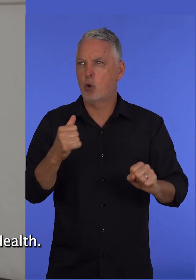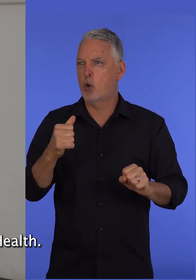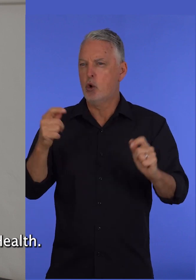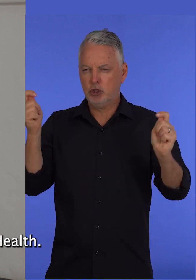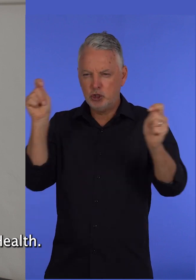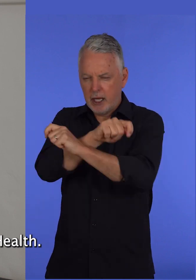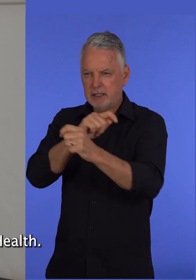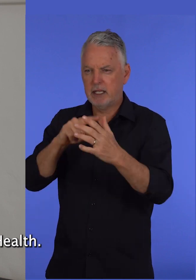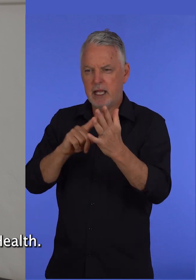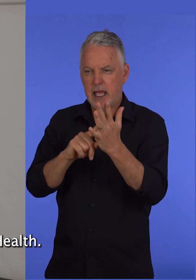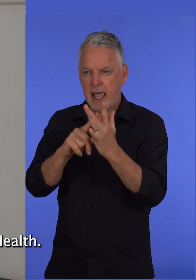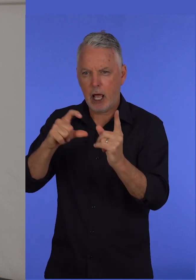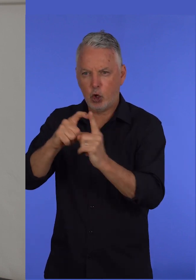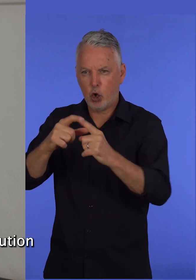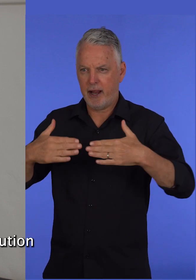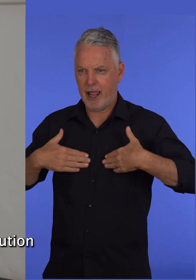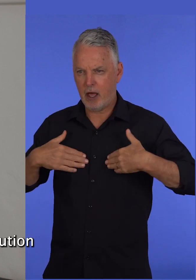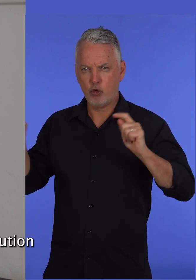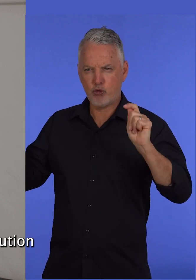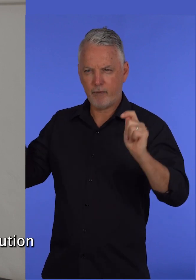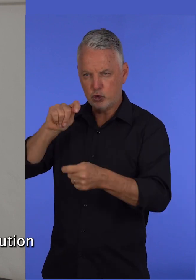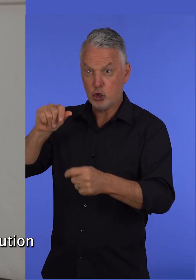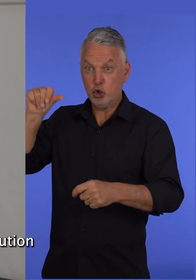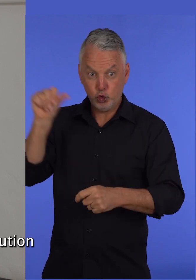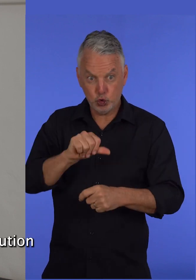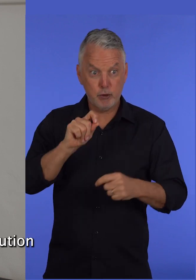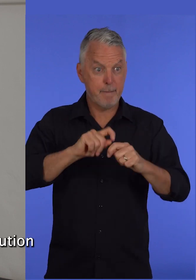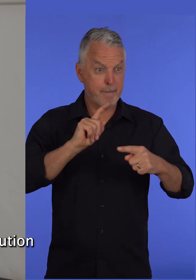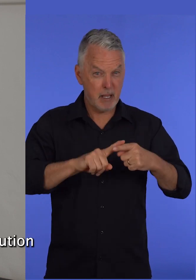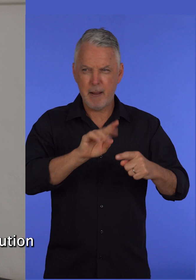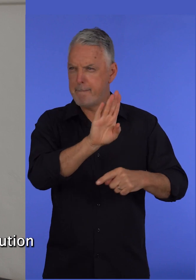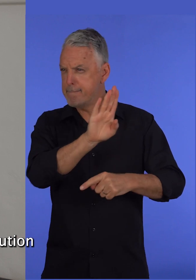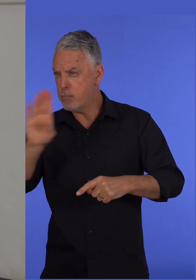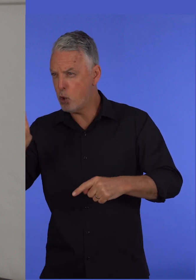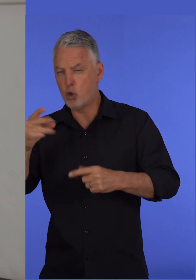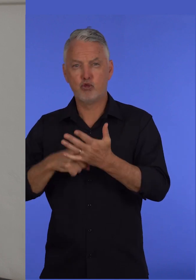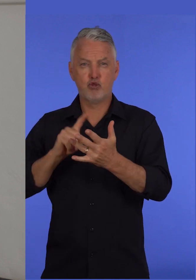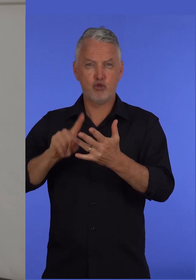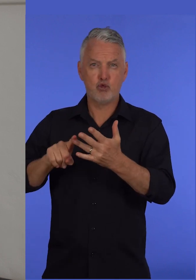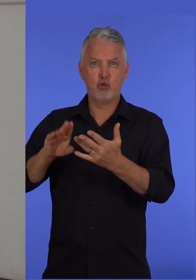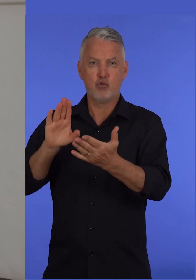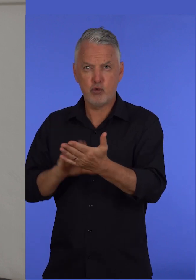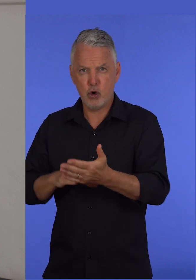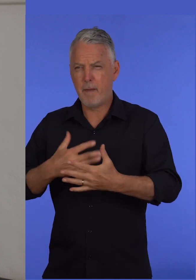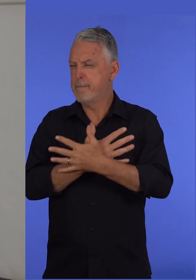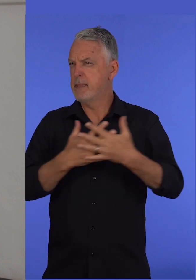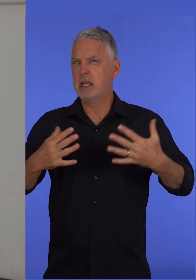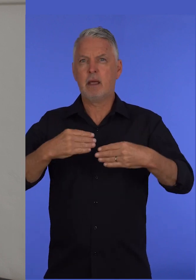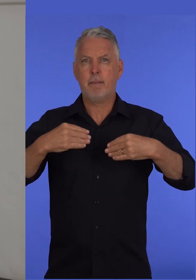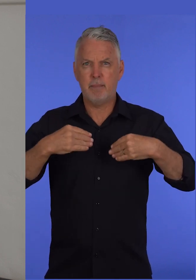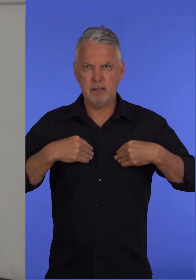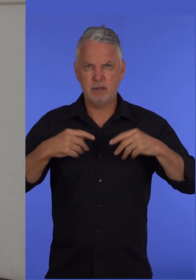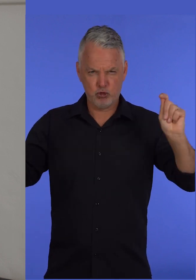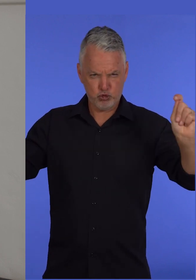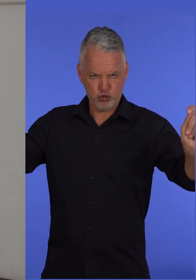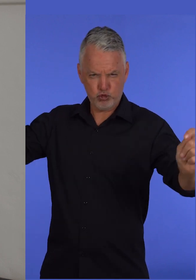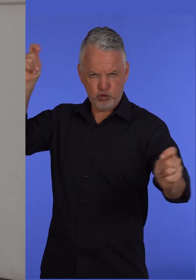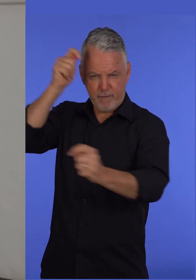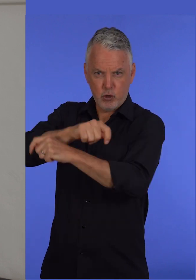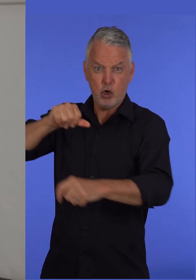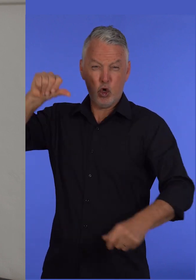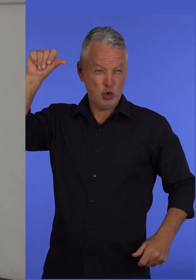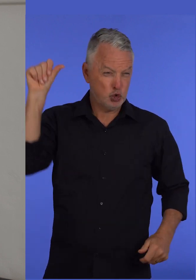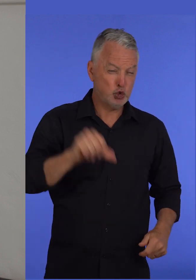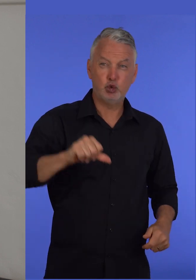revolution across our allied health. There was meant to be a revolution in every boardroom, in every big business, in every front